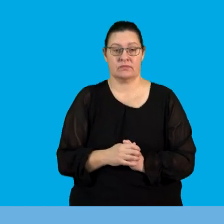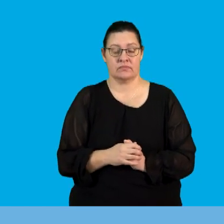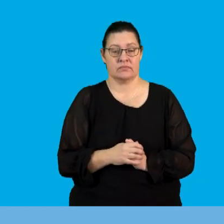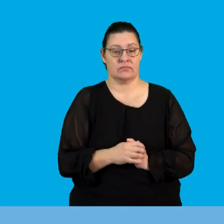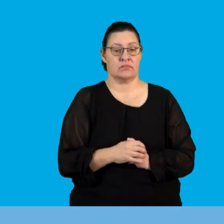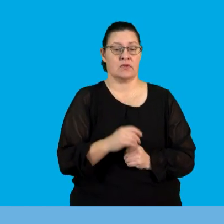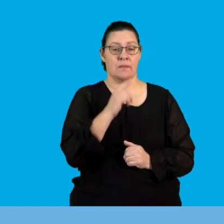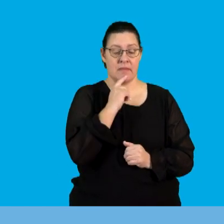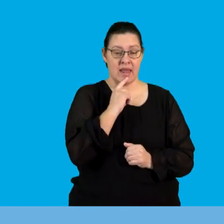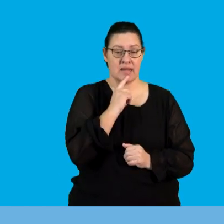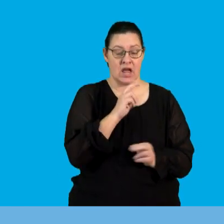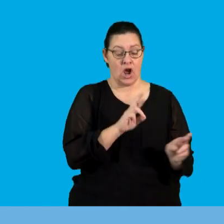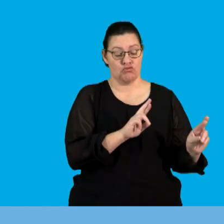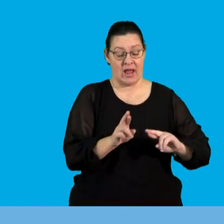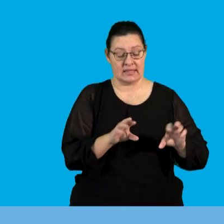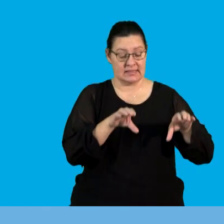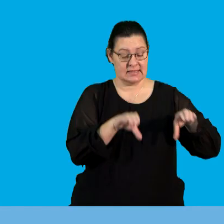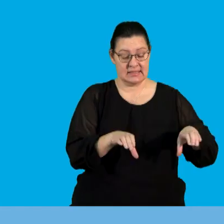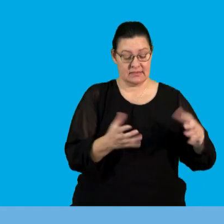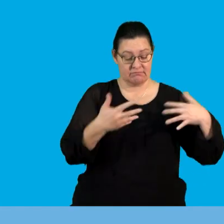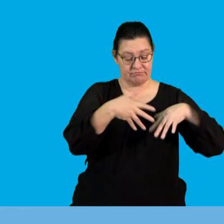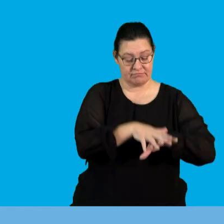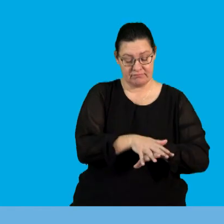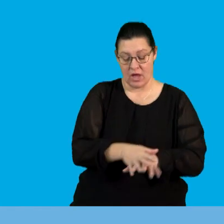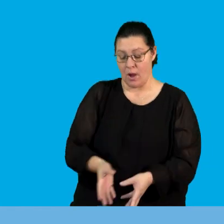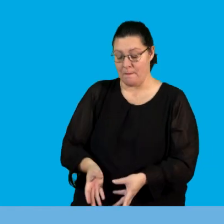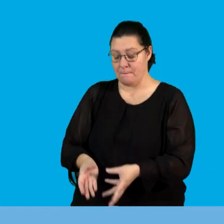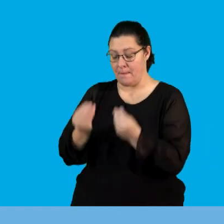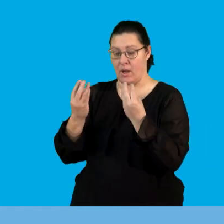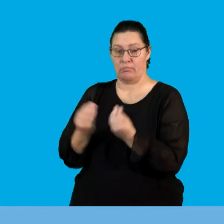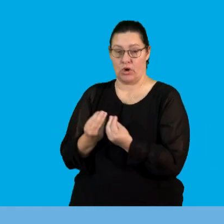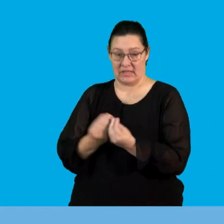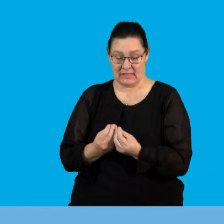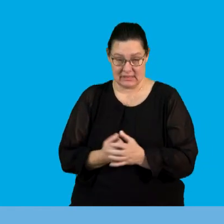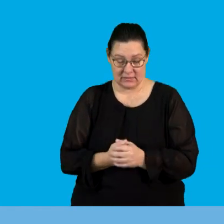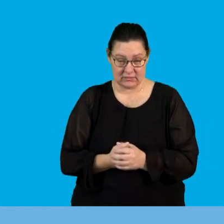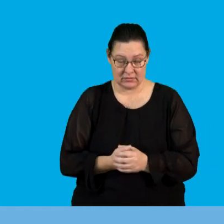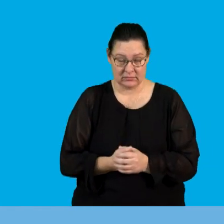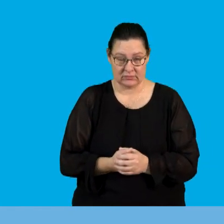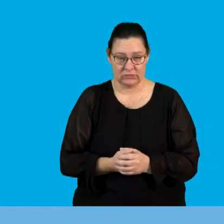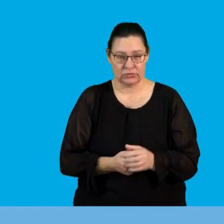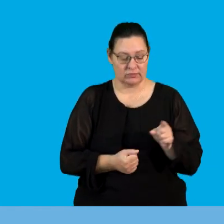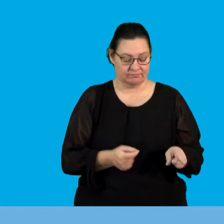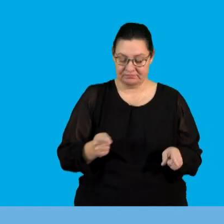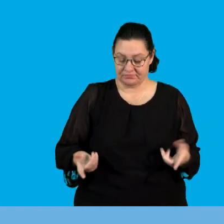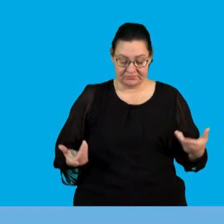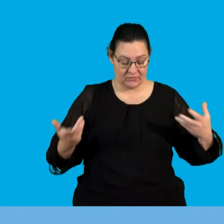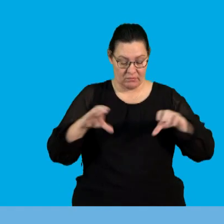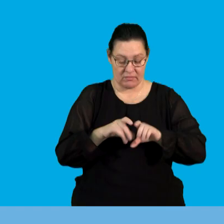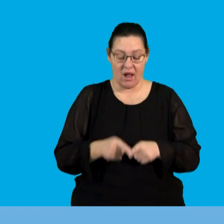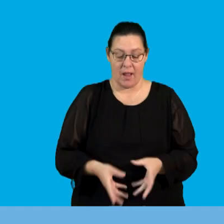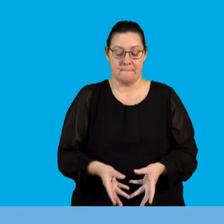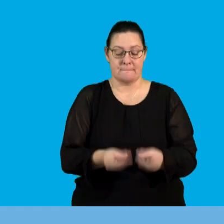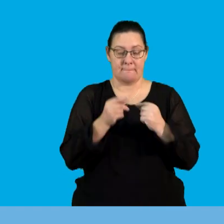So these are our reactants and these are our products. So hydrochloric acid plus magnesium